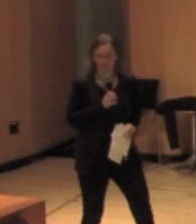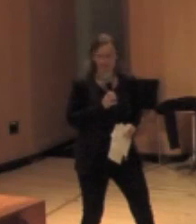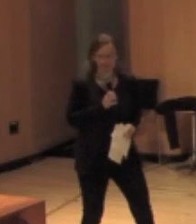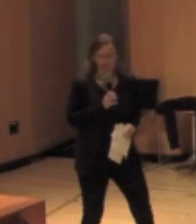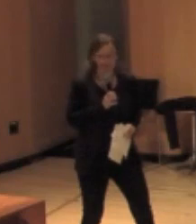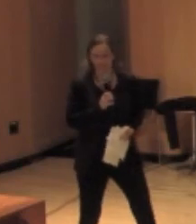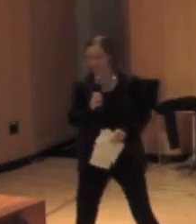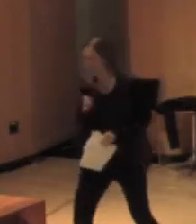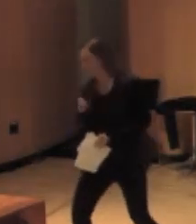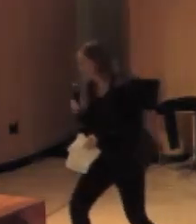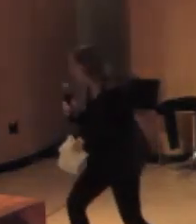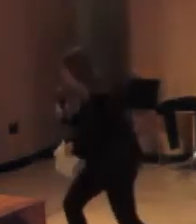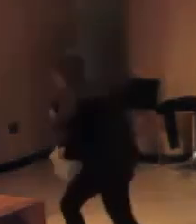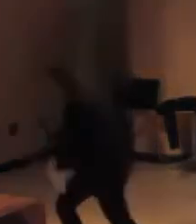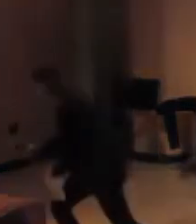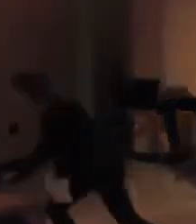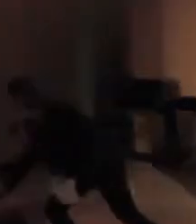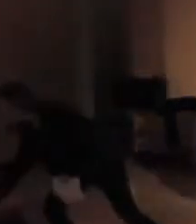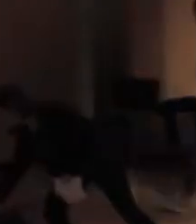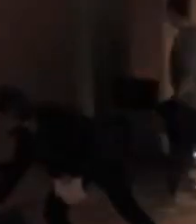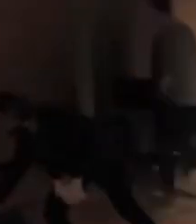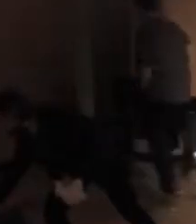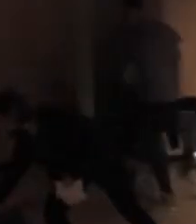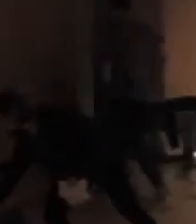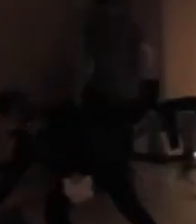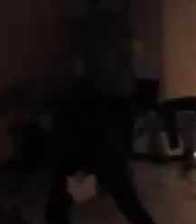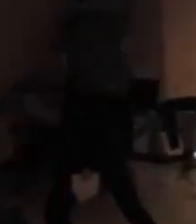okay here we go let's do it